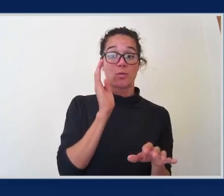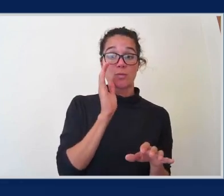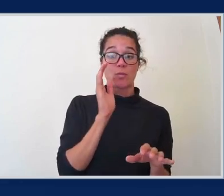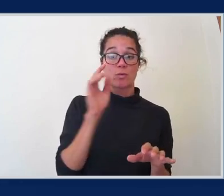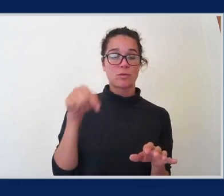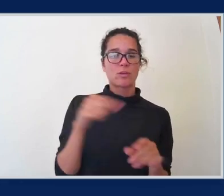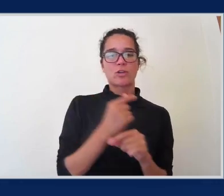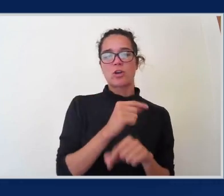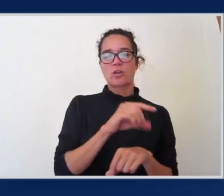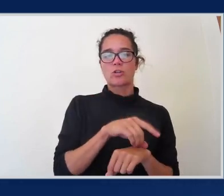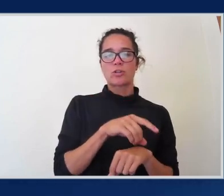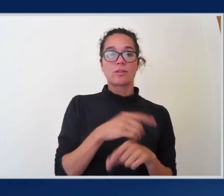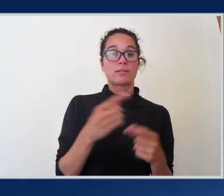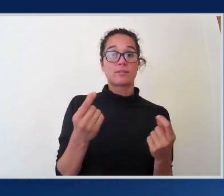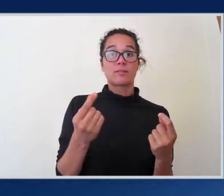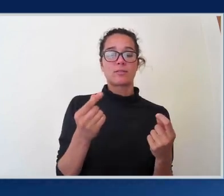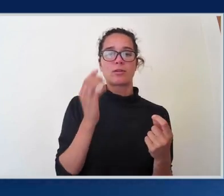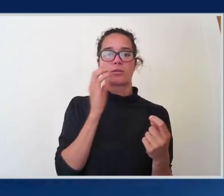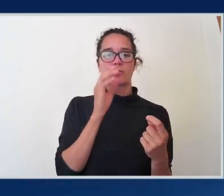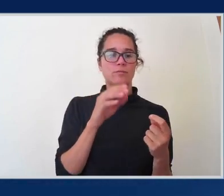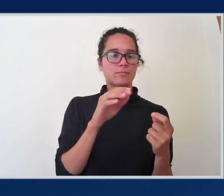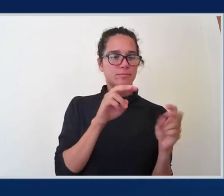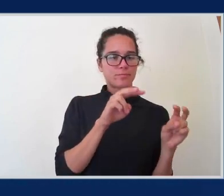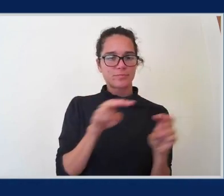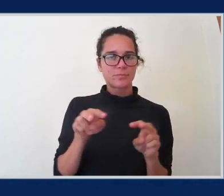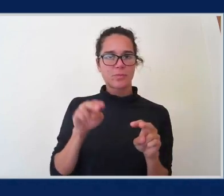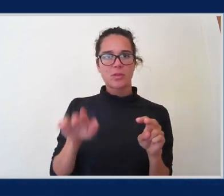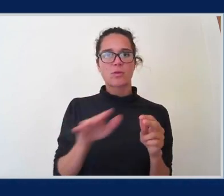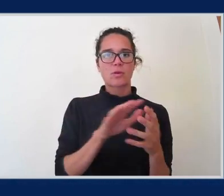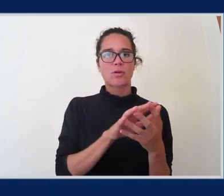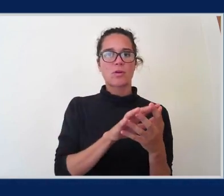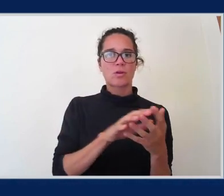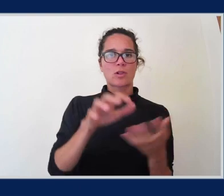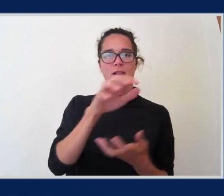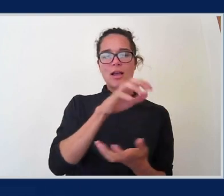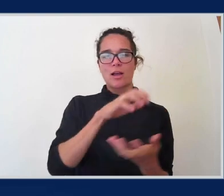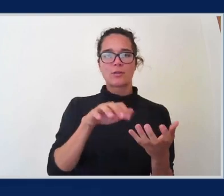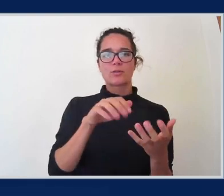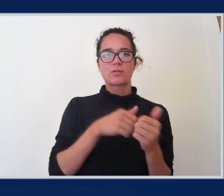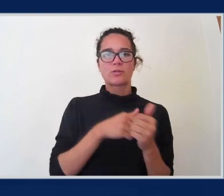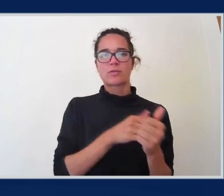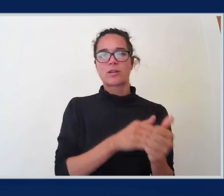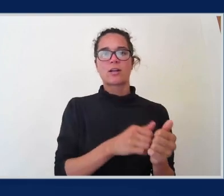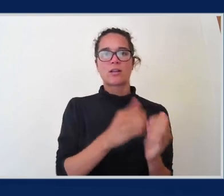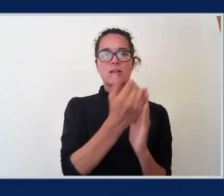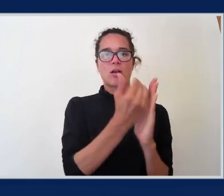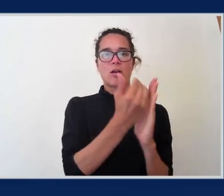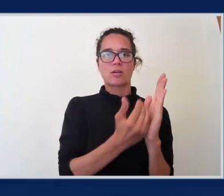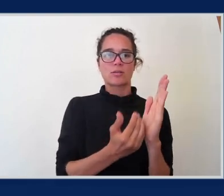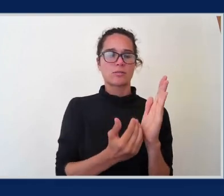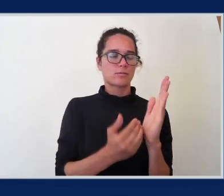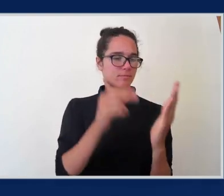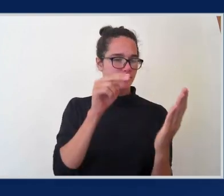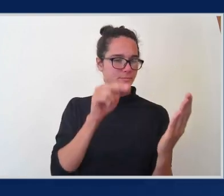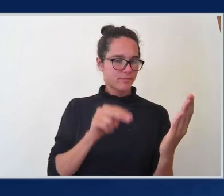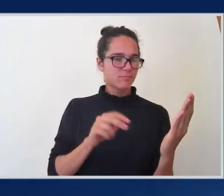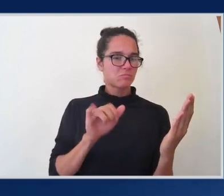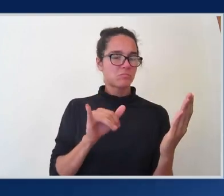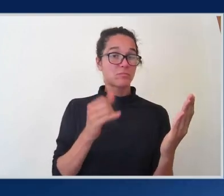checking out your CloudTrail logs, and it's understanding not only, okay, this is what's happening in your